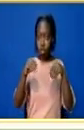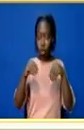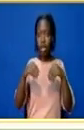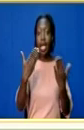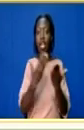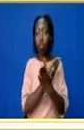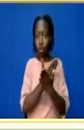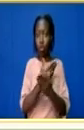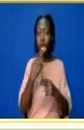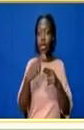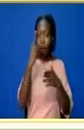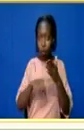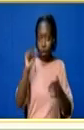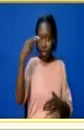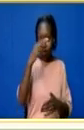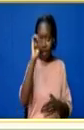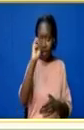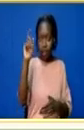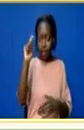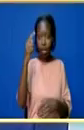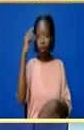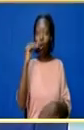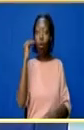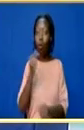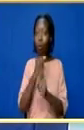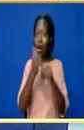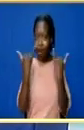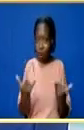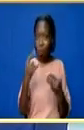sheet erosion. Right. And for your assignment now,